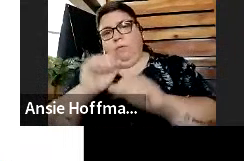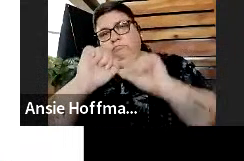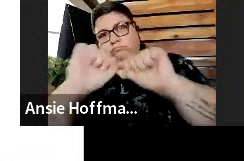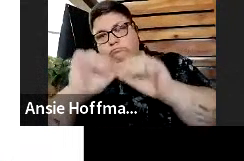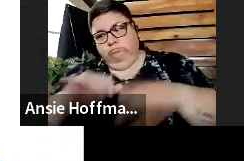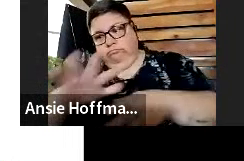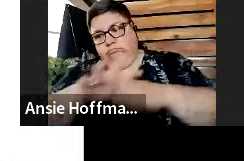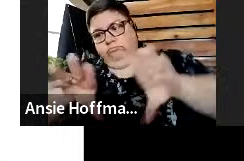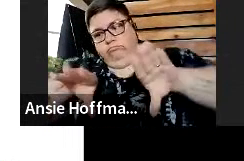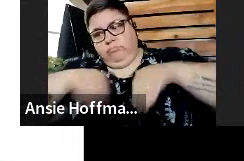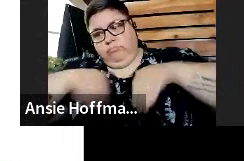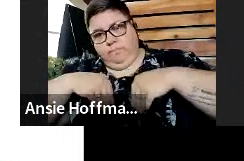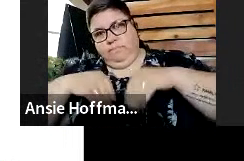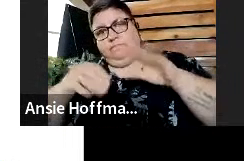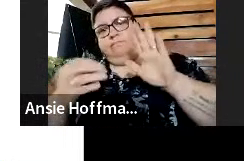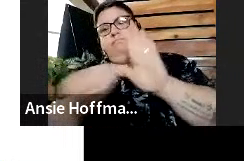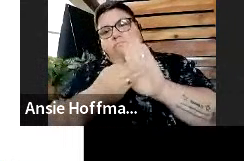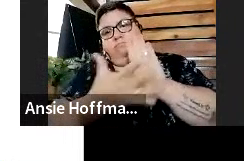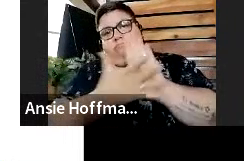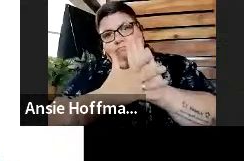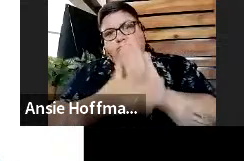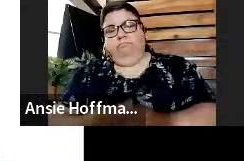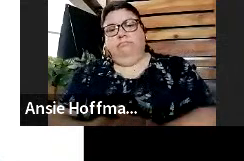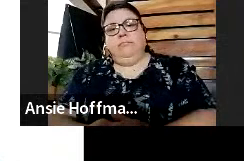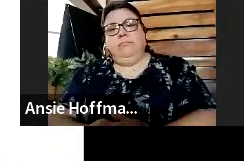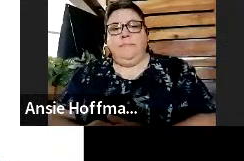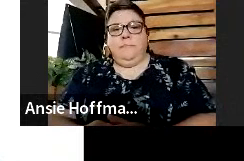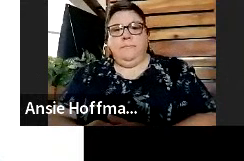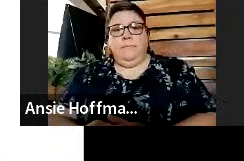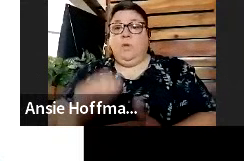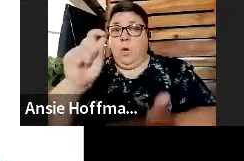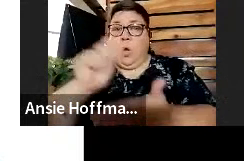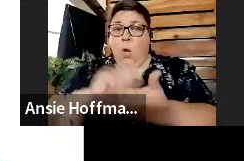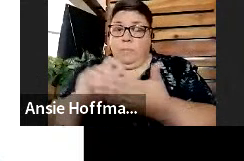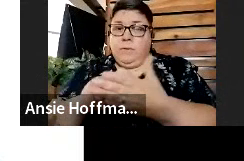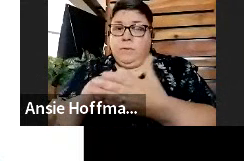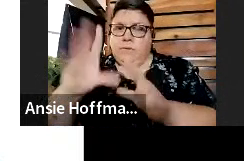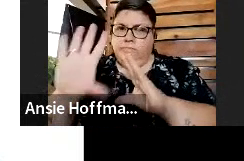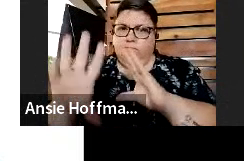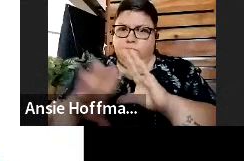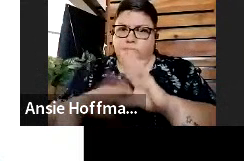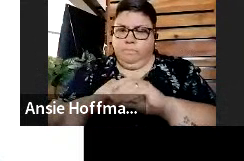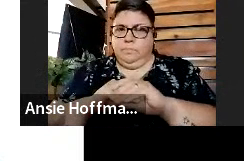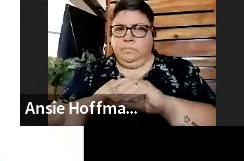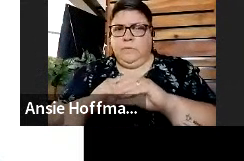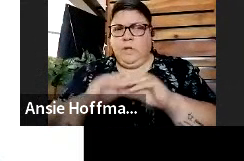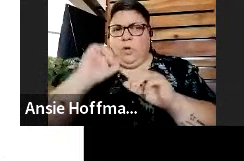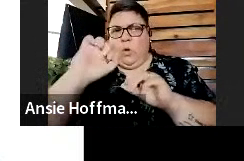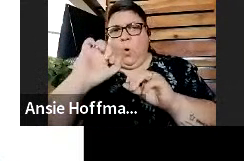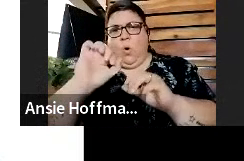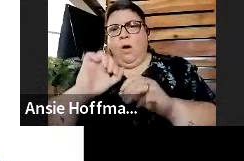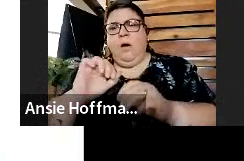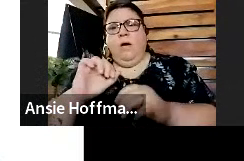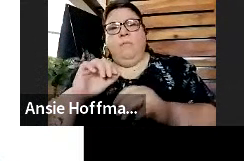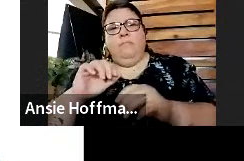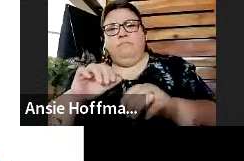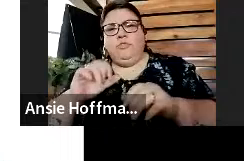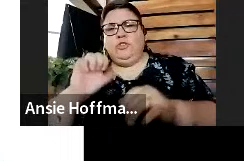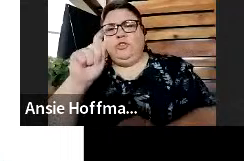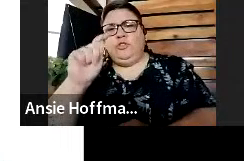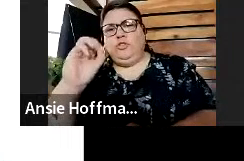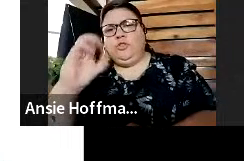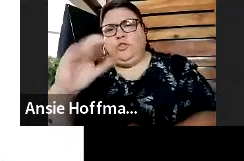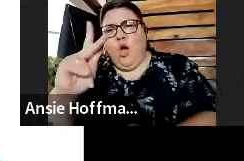In the submission, the application must include the product information, including the brand